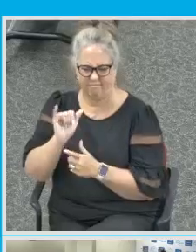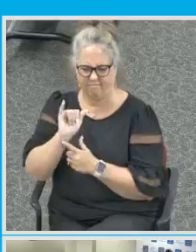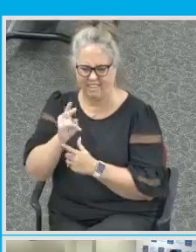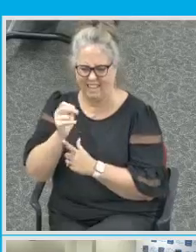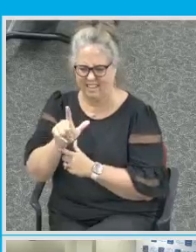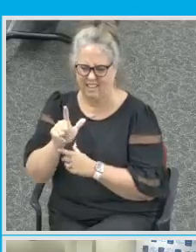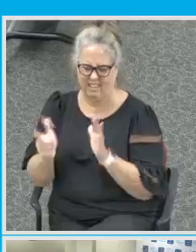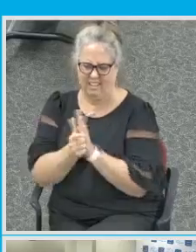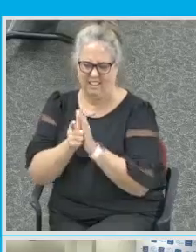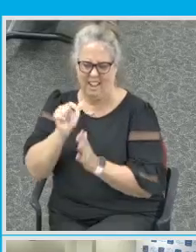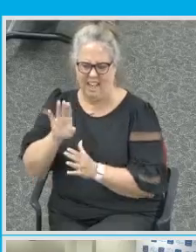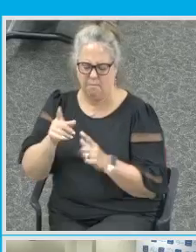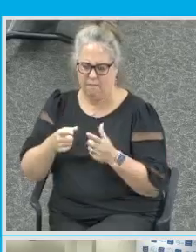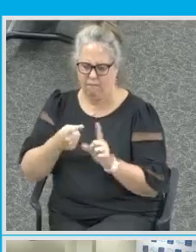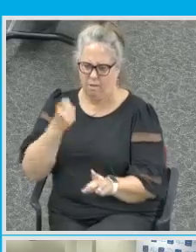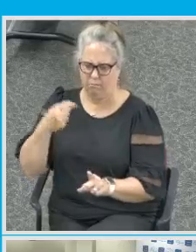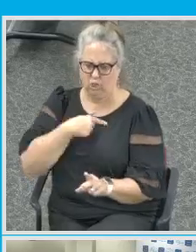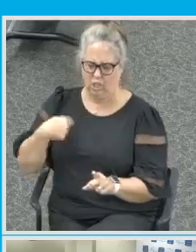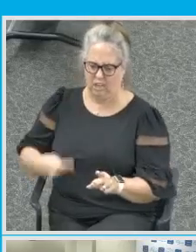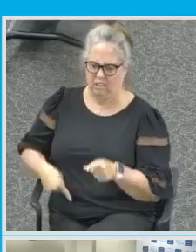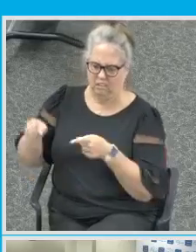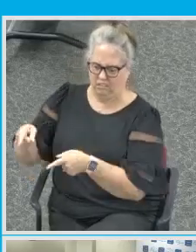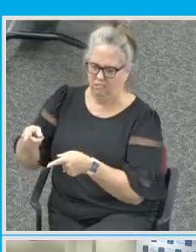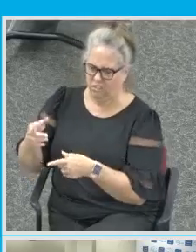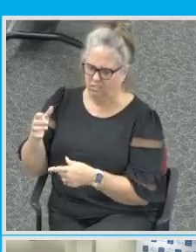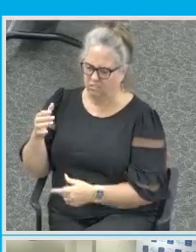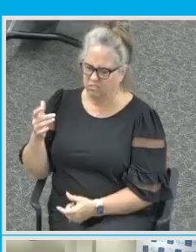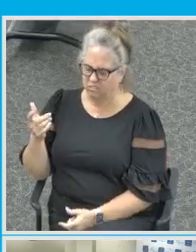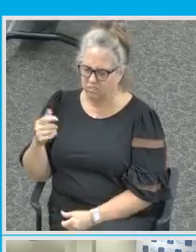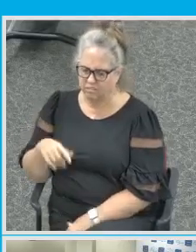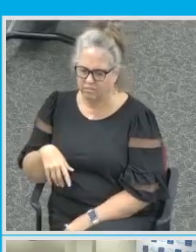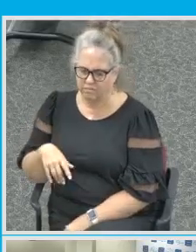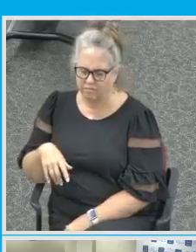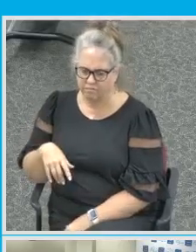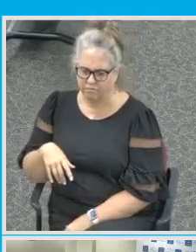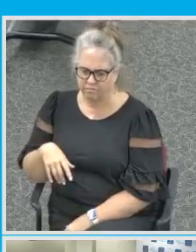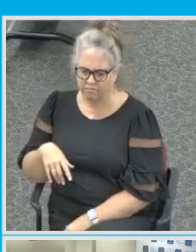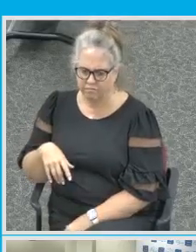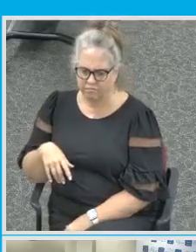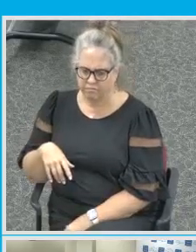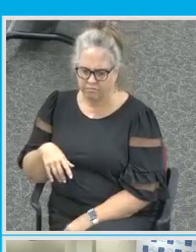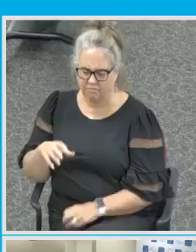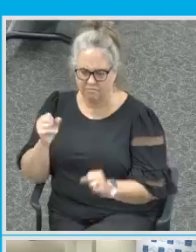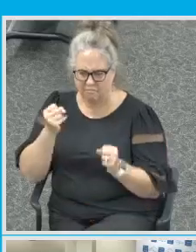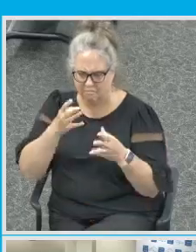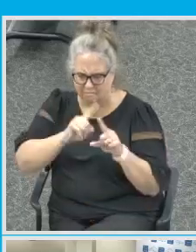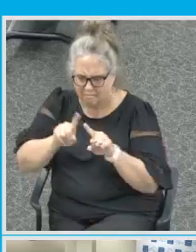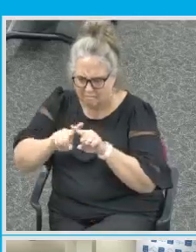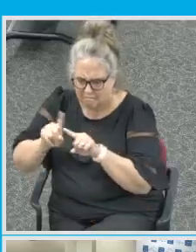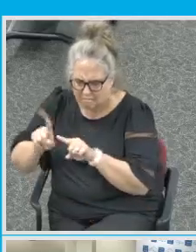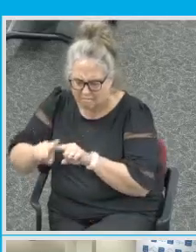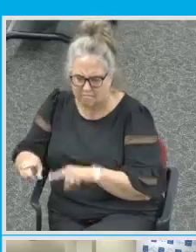infectious diseases, over 1,000 bioengineered mice that were infected with.